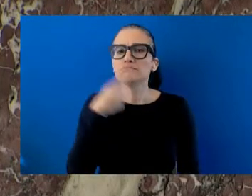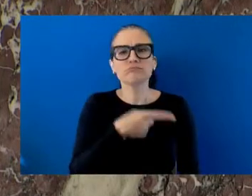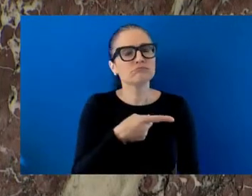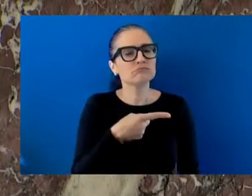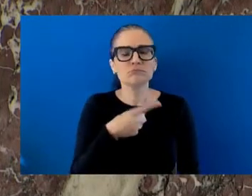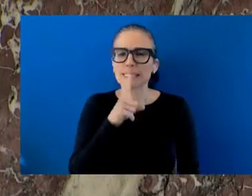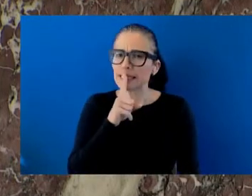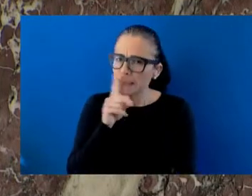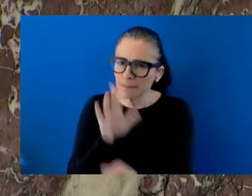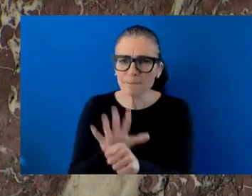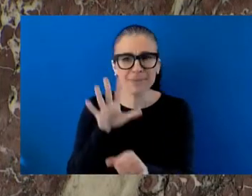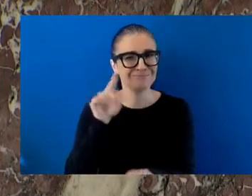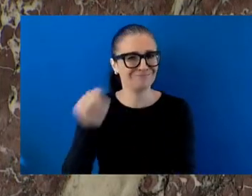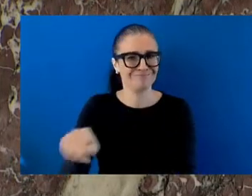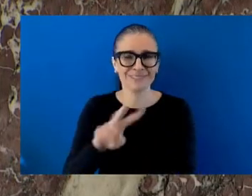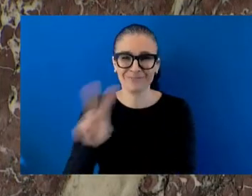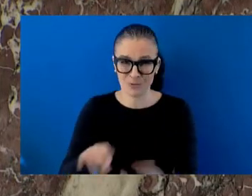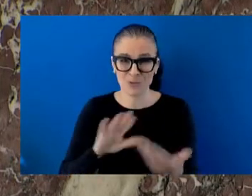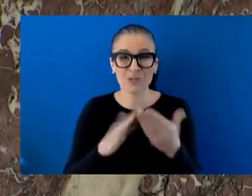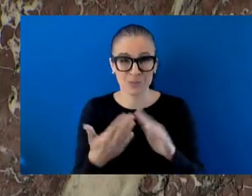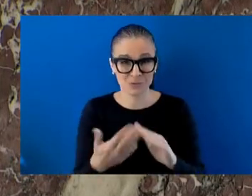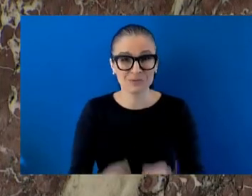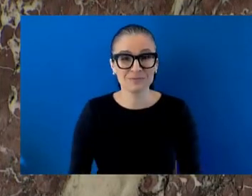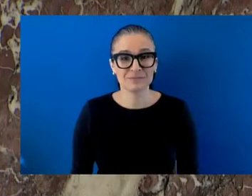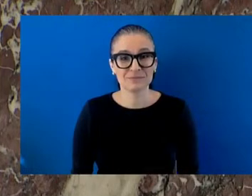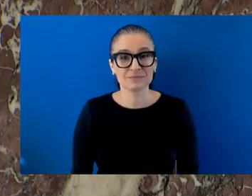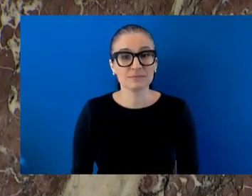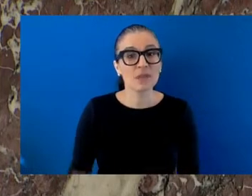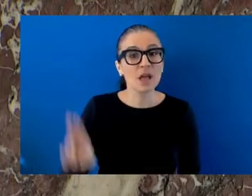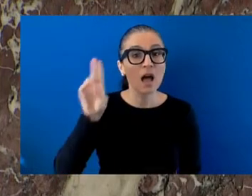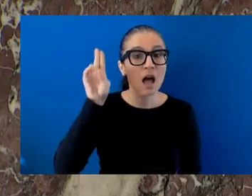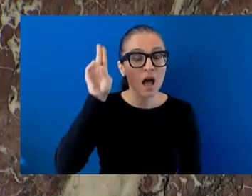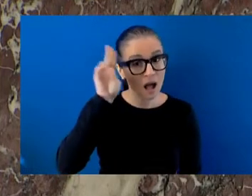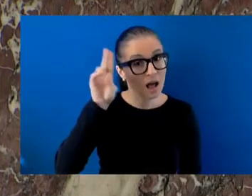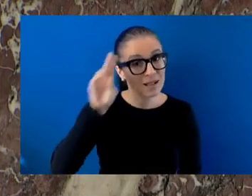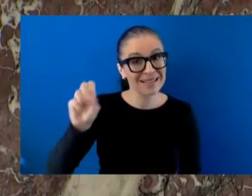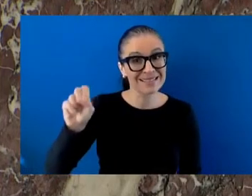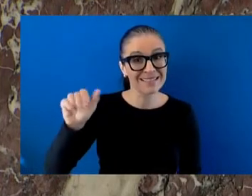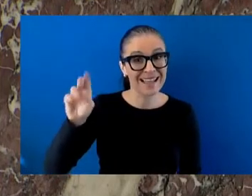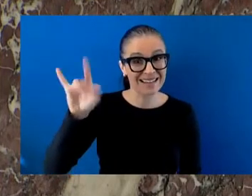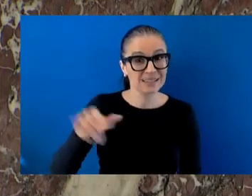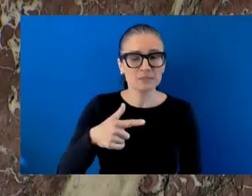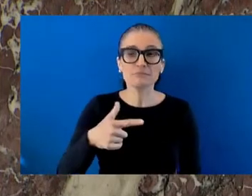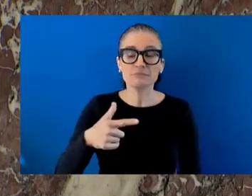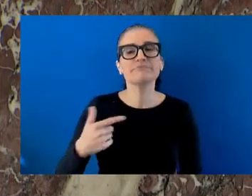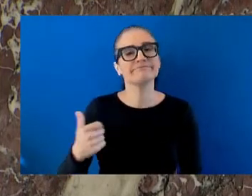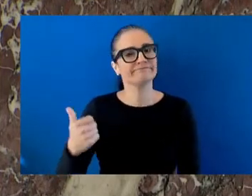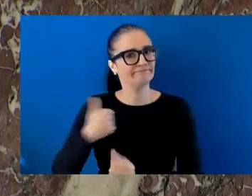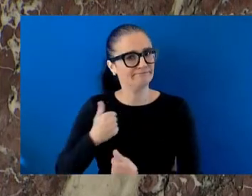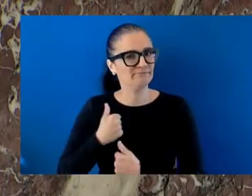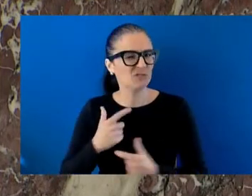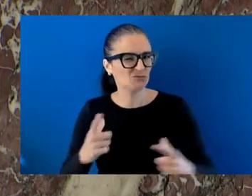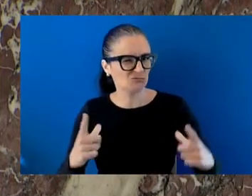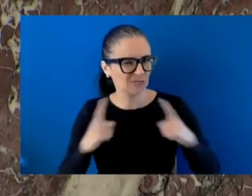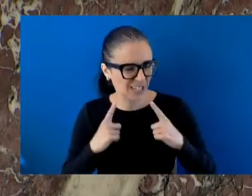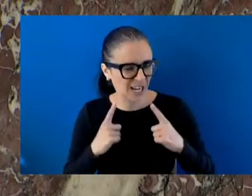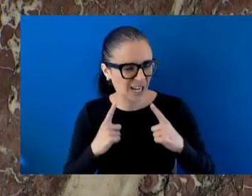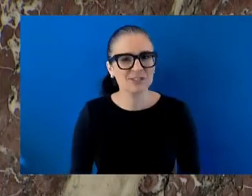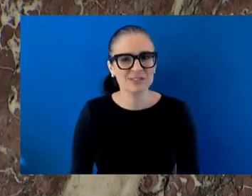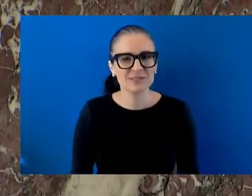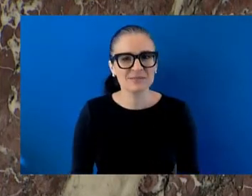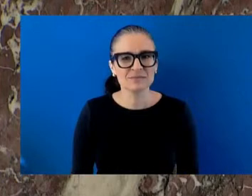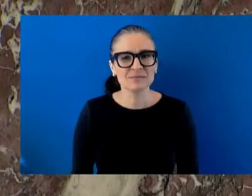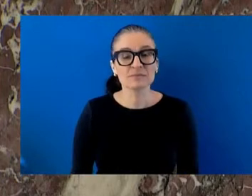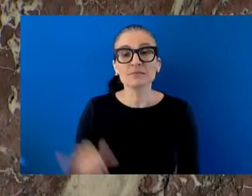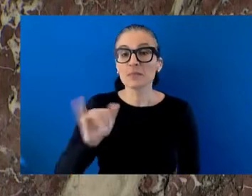decorated veteran, an ordained deacon in the Anglican Church. He was a professor at Queen's. My Auntie Shelley changed countless